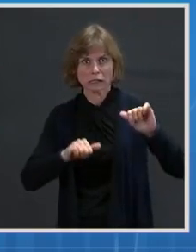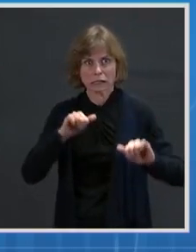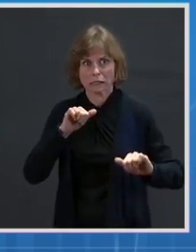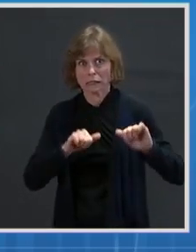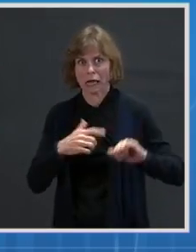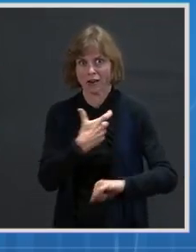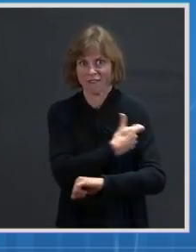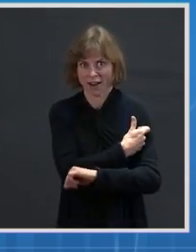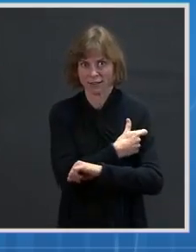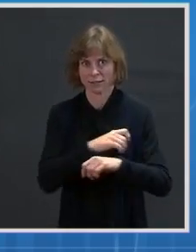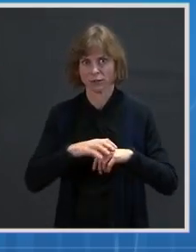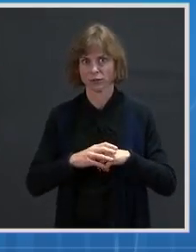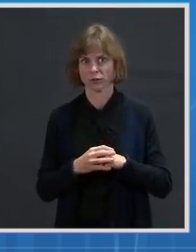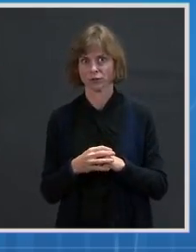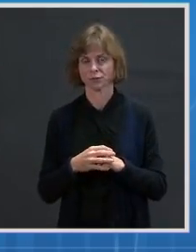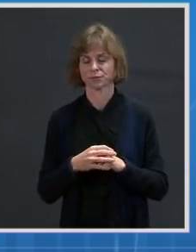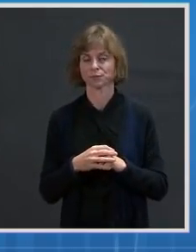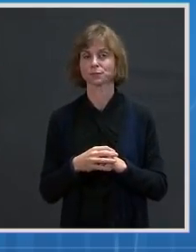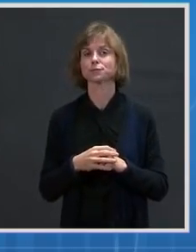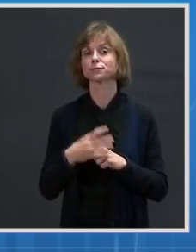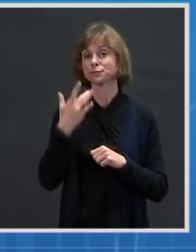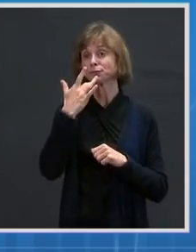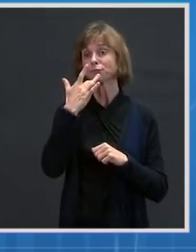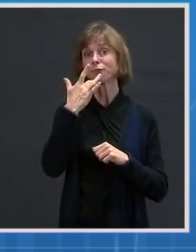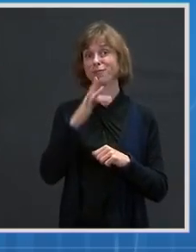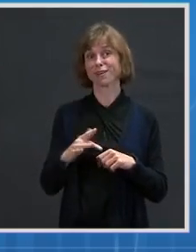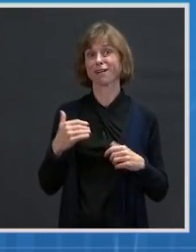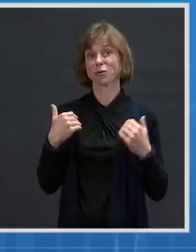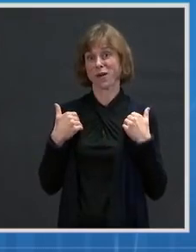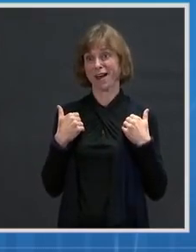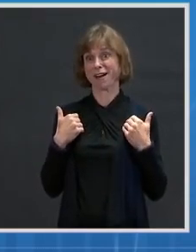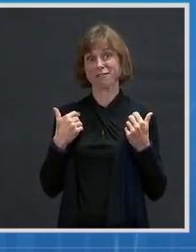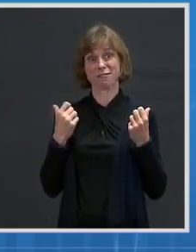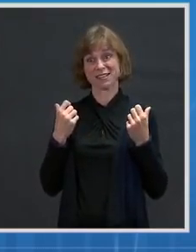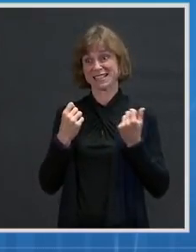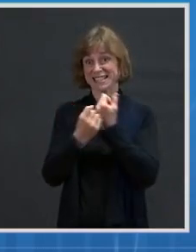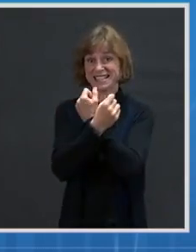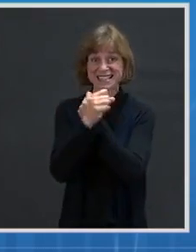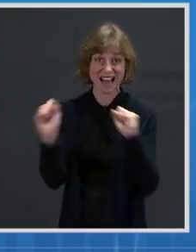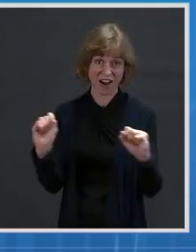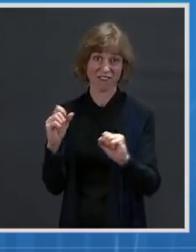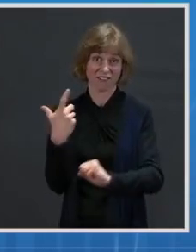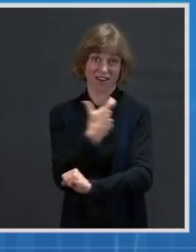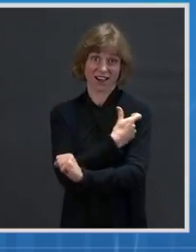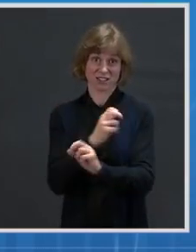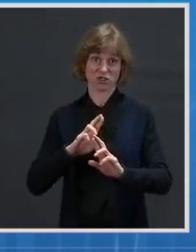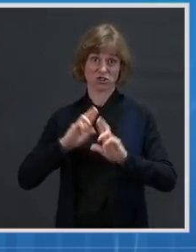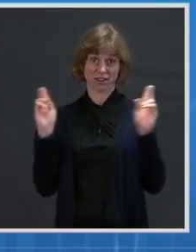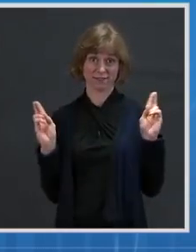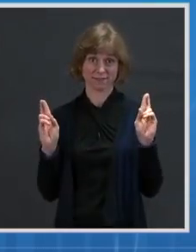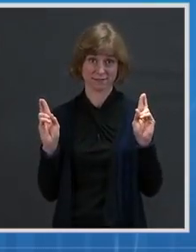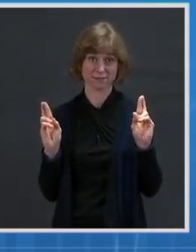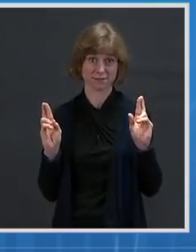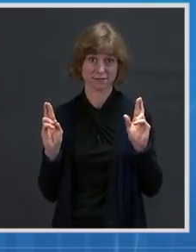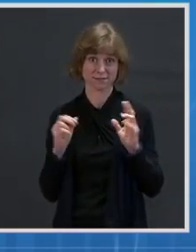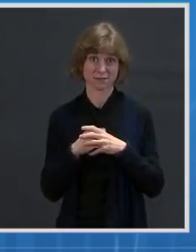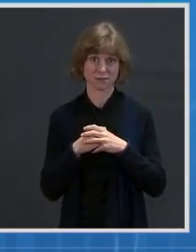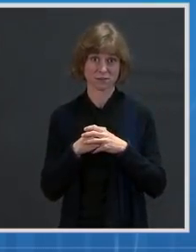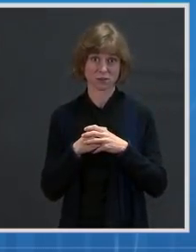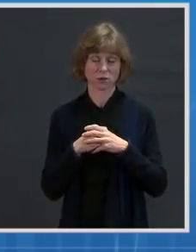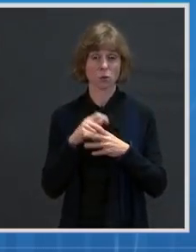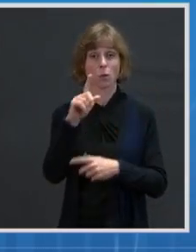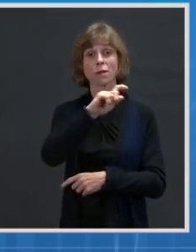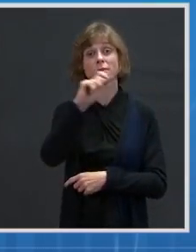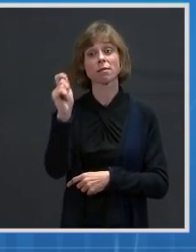We are so fortunate to have highly effective vaccines and safe vaccines, which makes the conversation with the